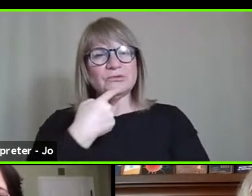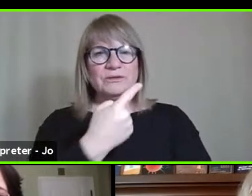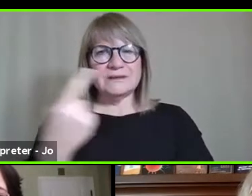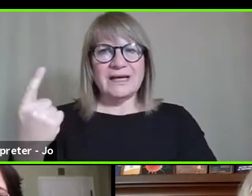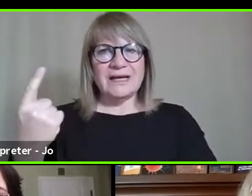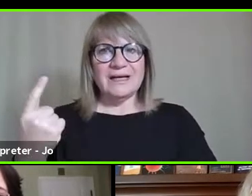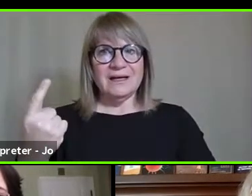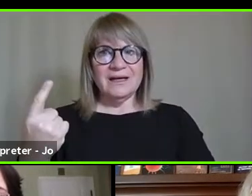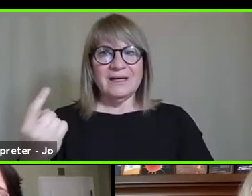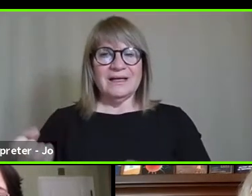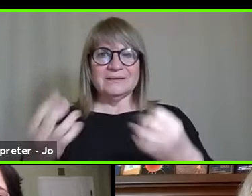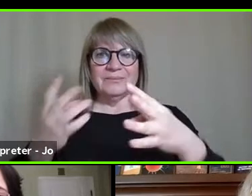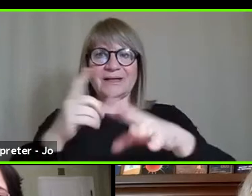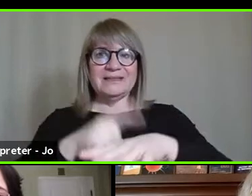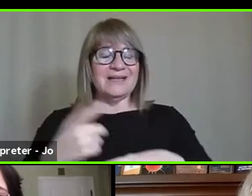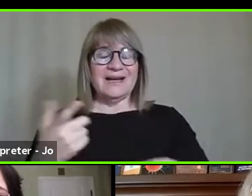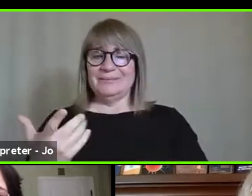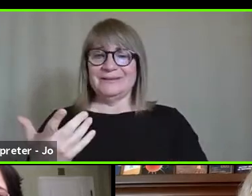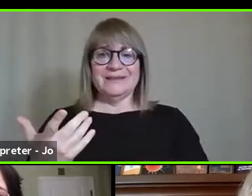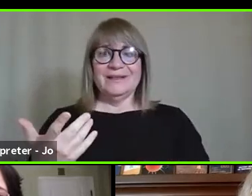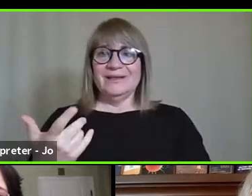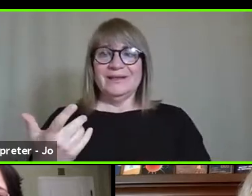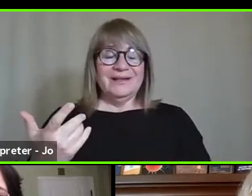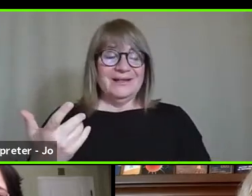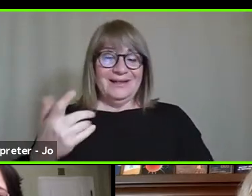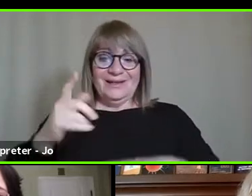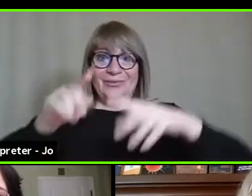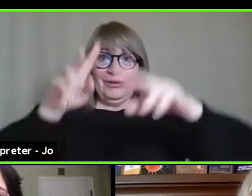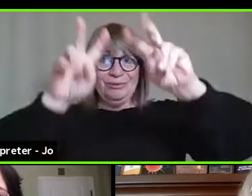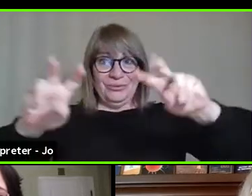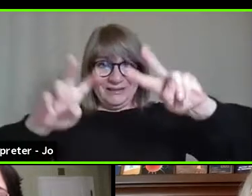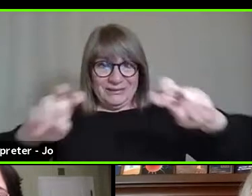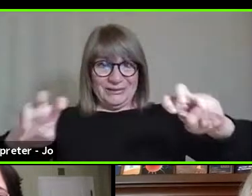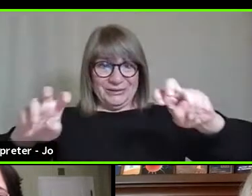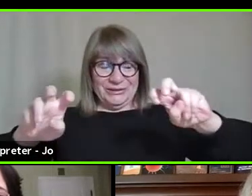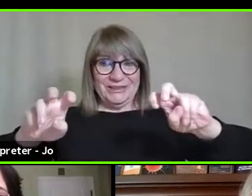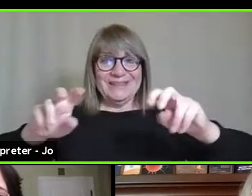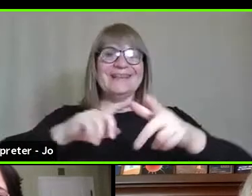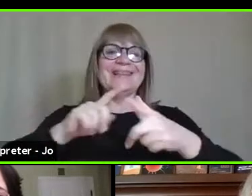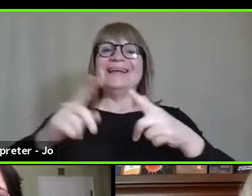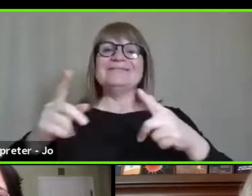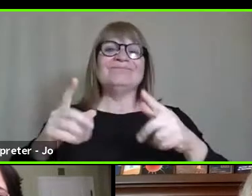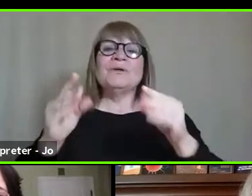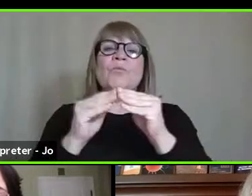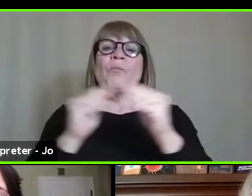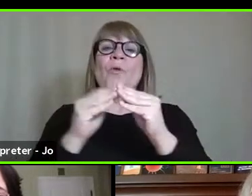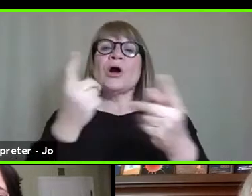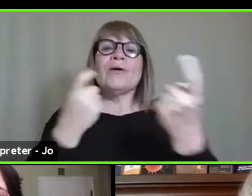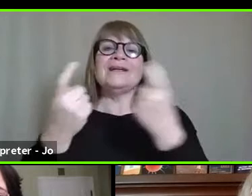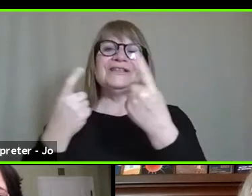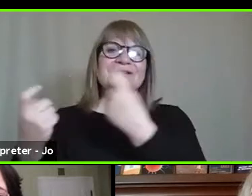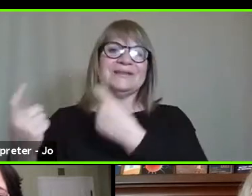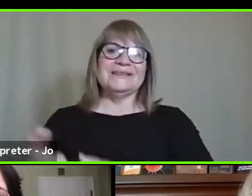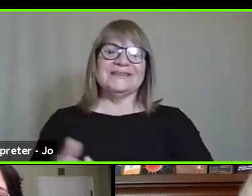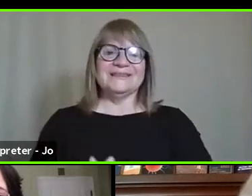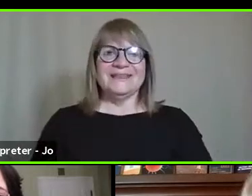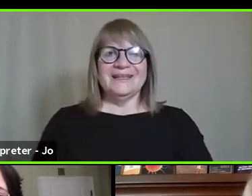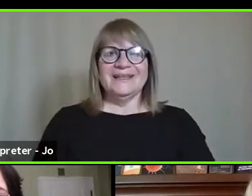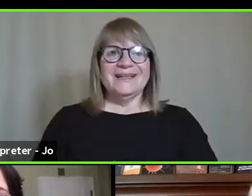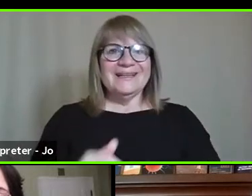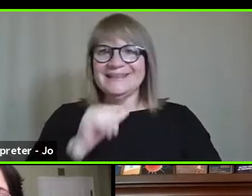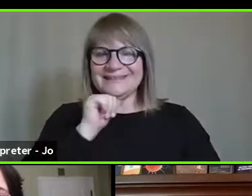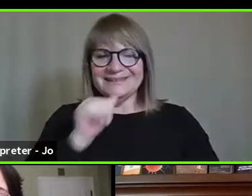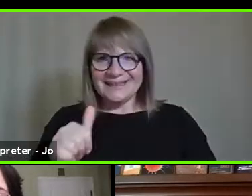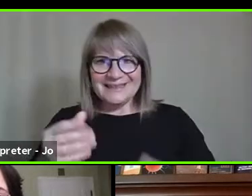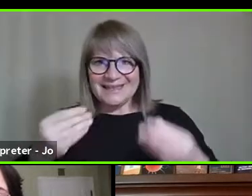more questions when you when you analyze something quantitatively you find a pattern but it doesn't usually tell you the uh causal pathway or the